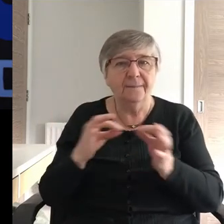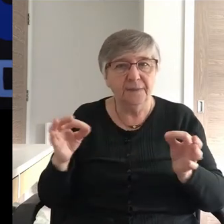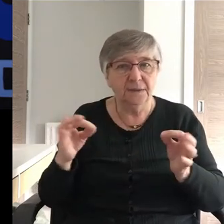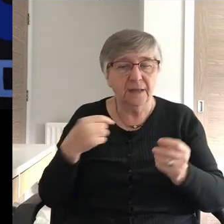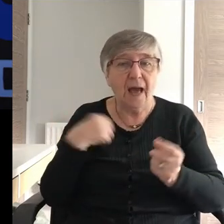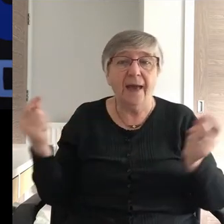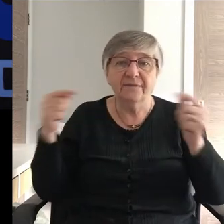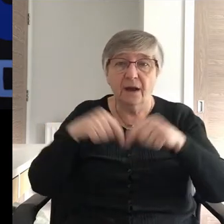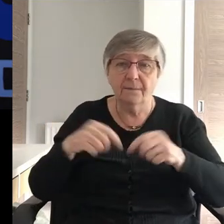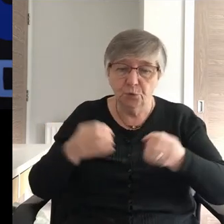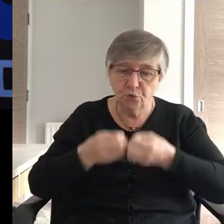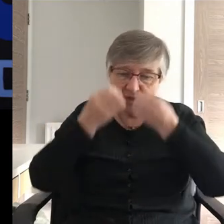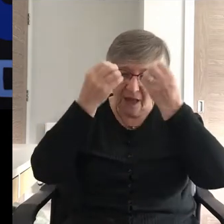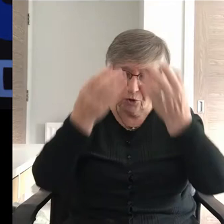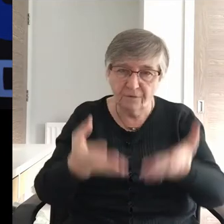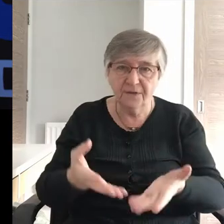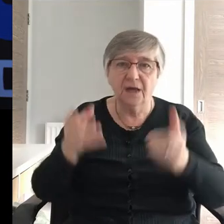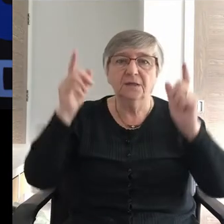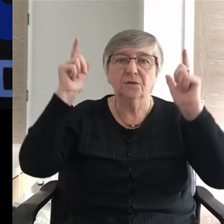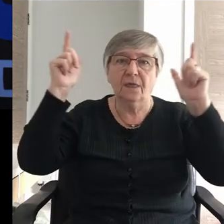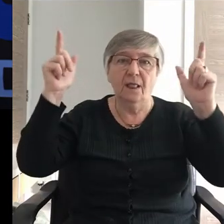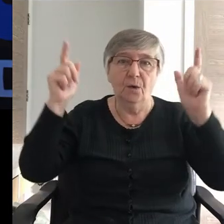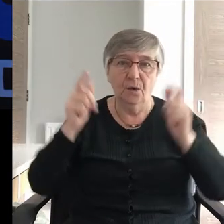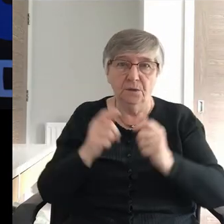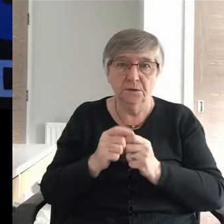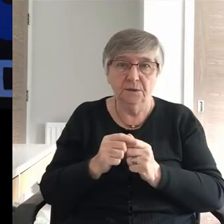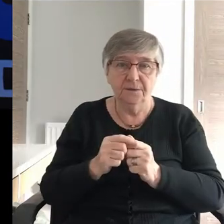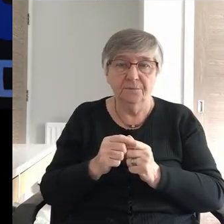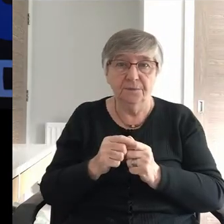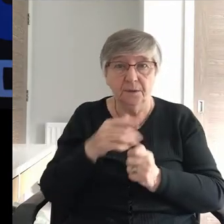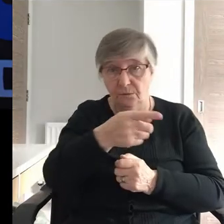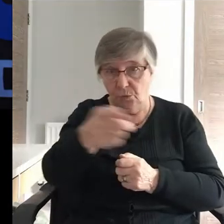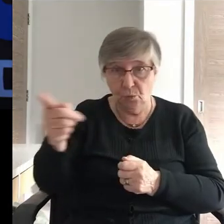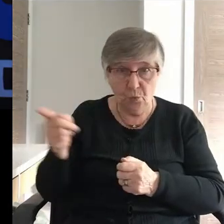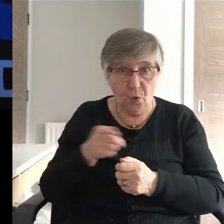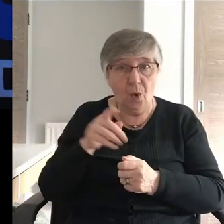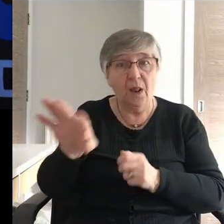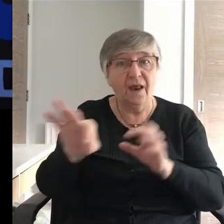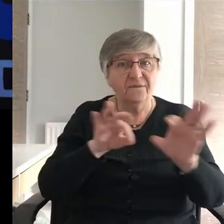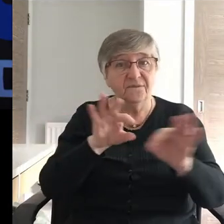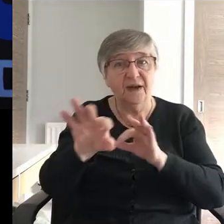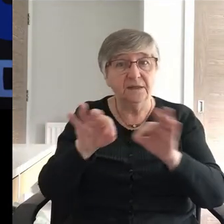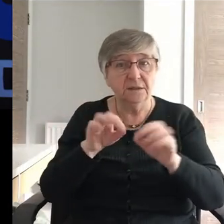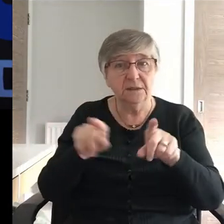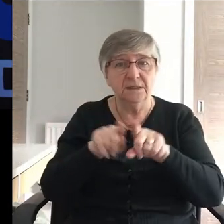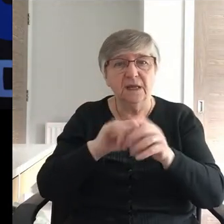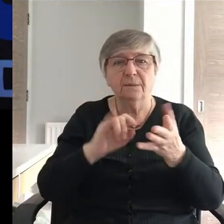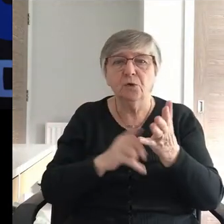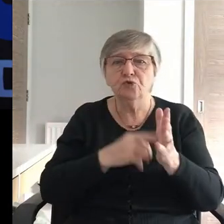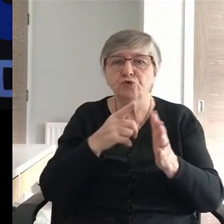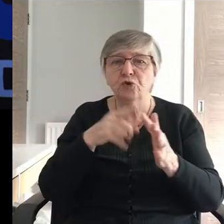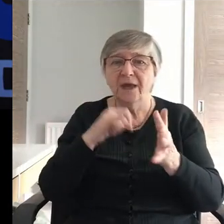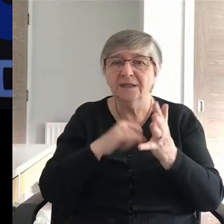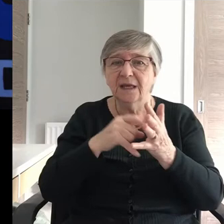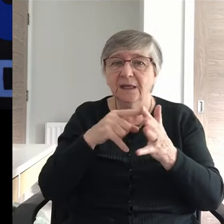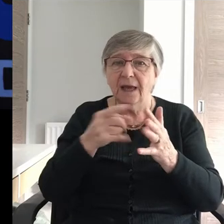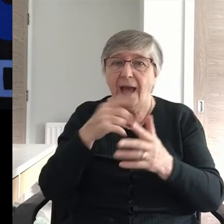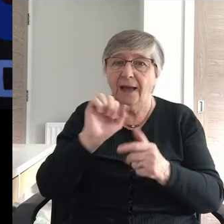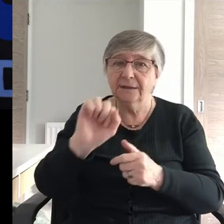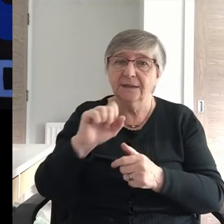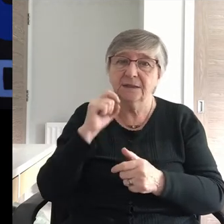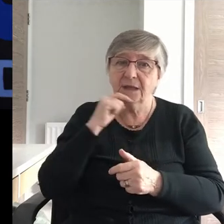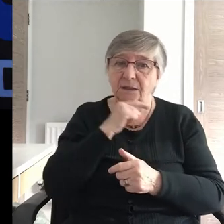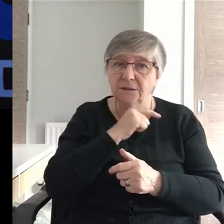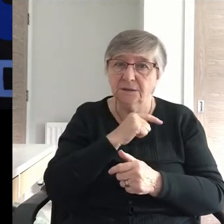He's there to sacrifice to the Lord. They're all invited, are as Jesse and his sons.